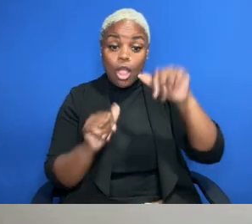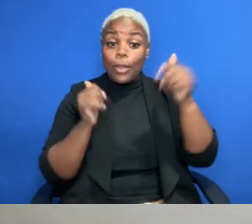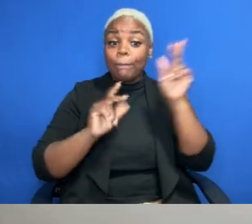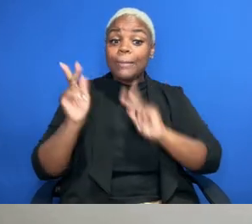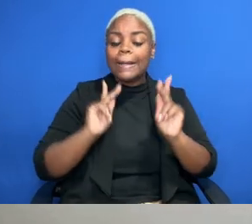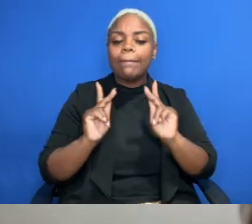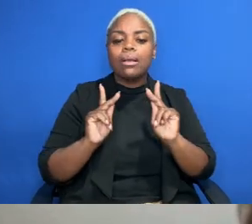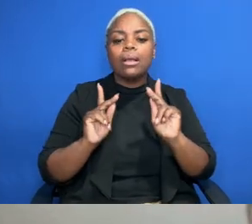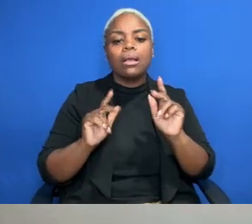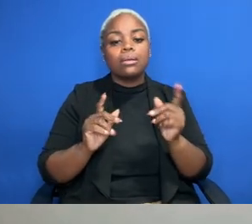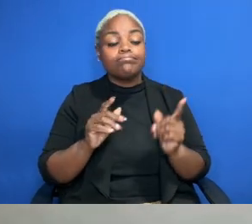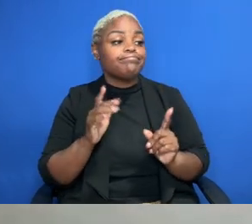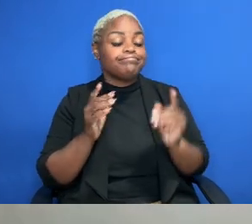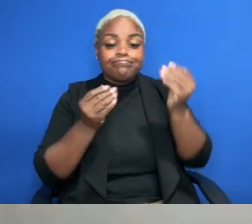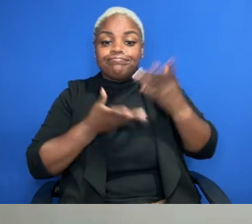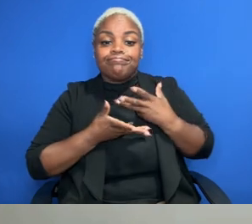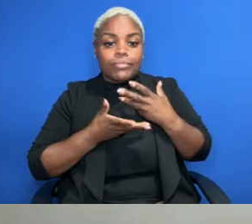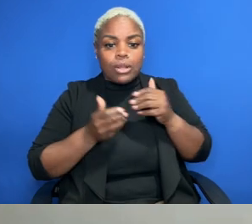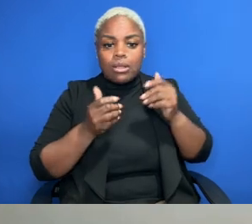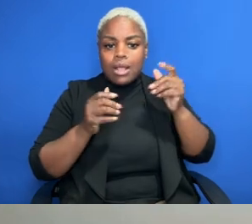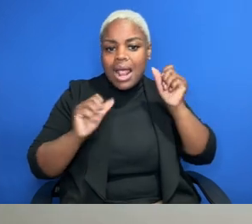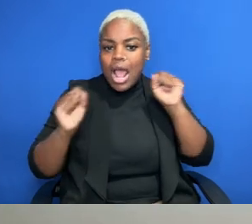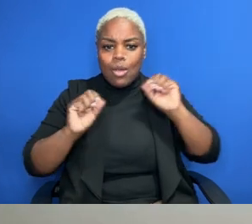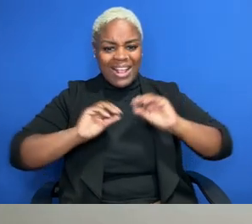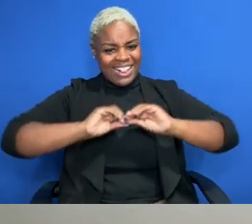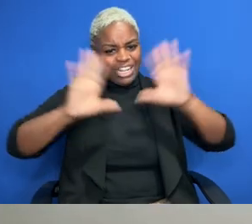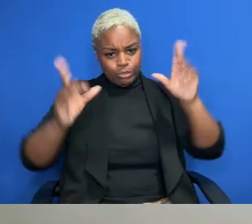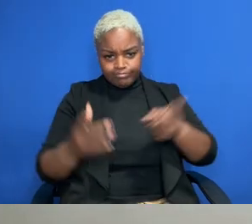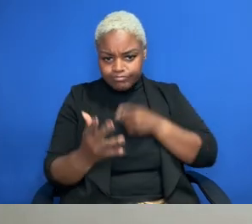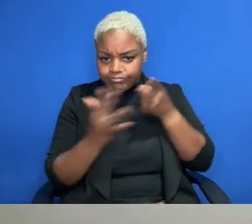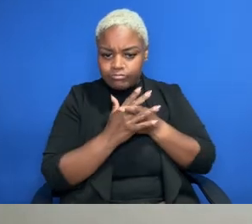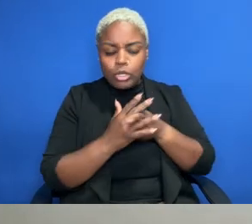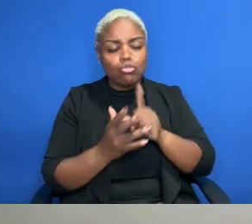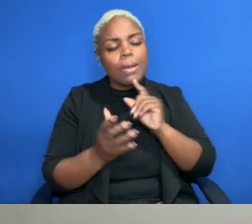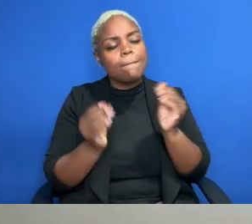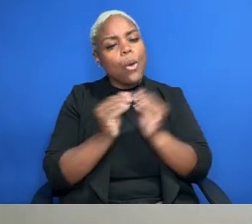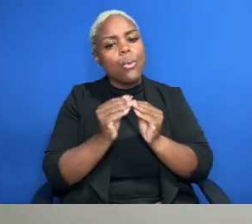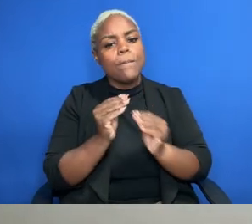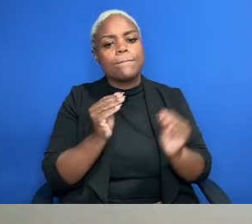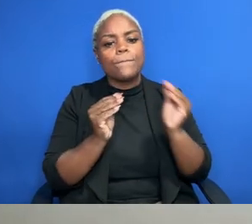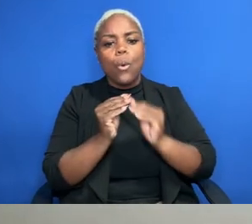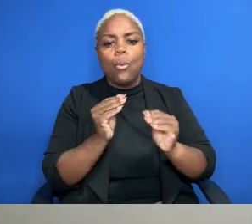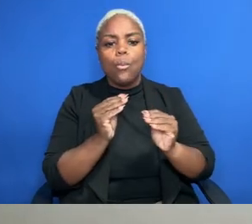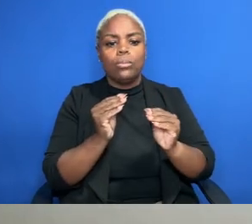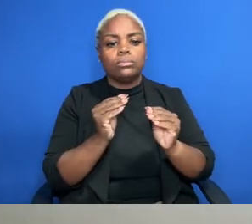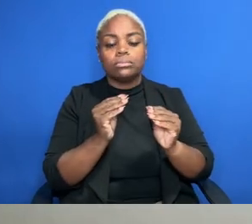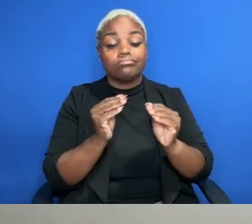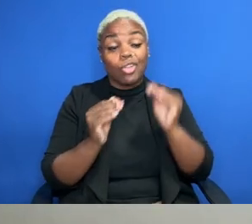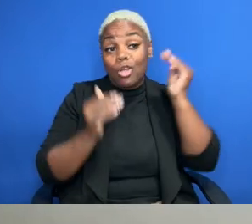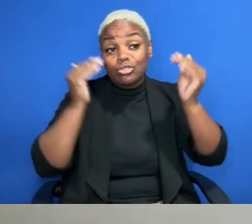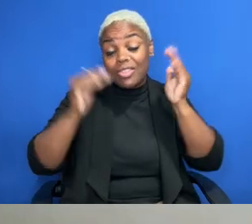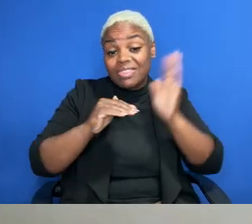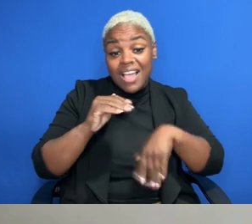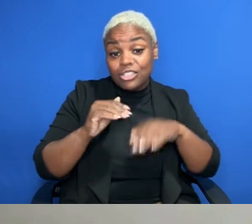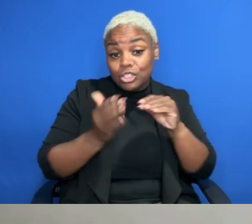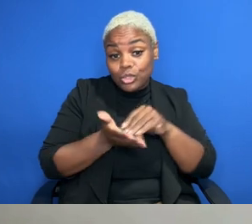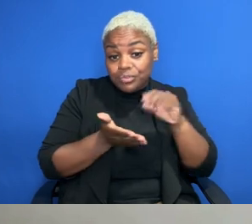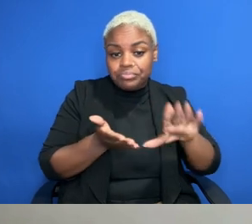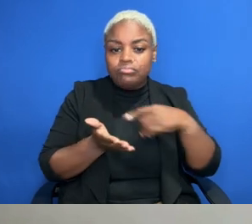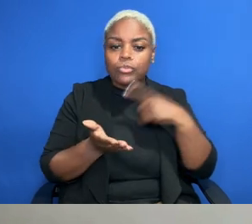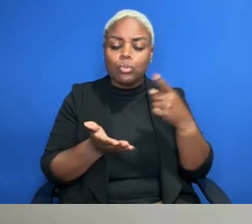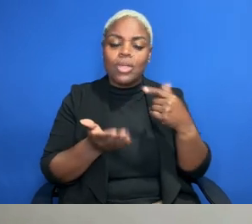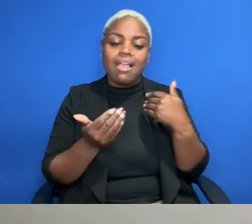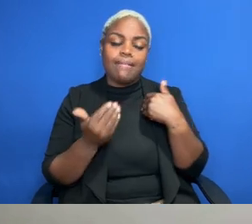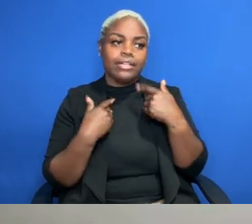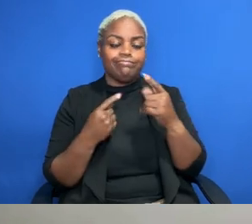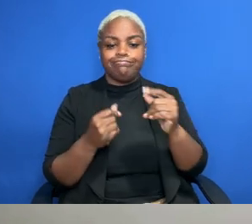think the other piece that came out for me loud and clear was that this work is so much more about adults than the